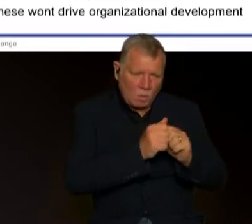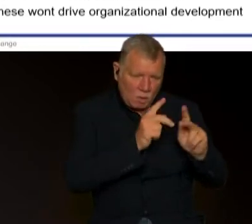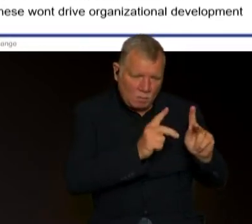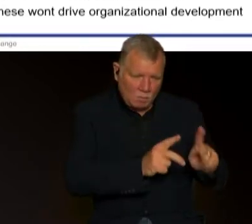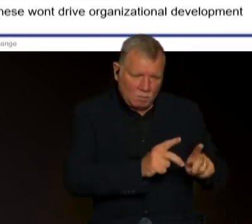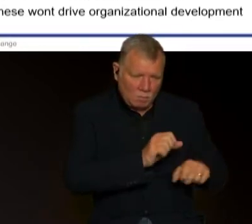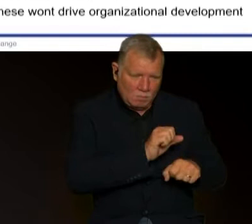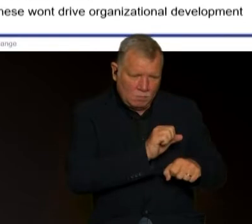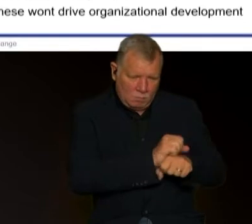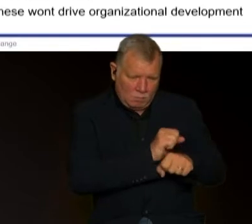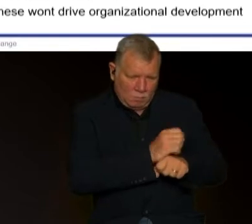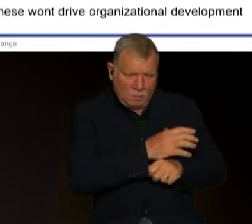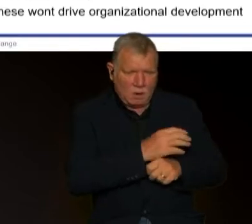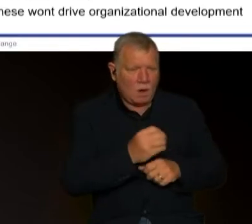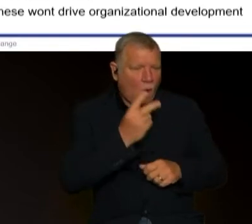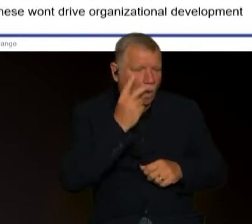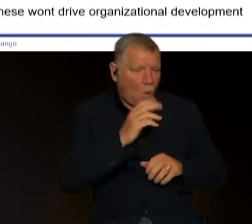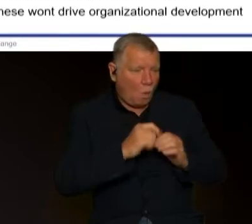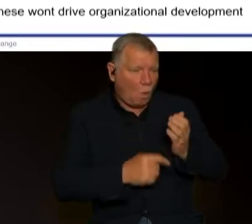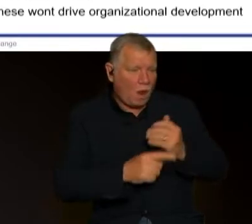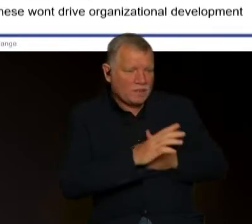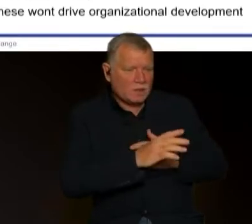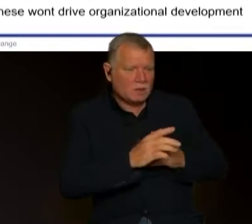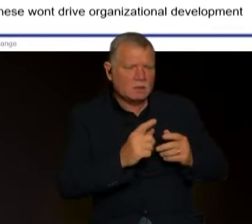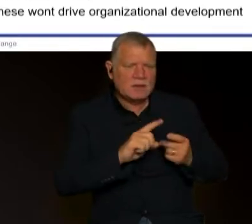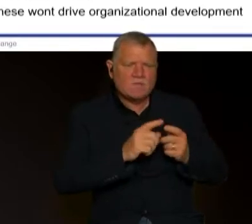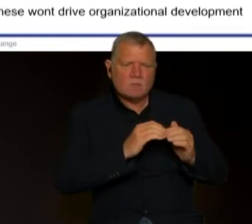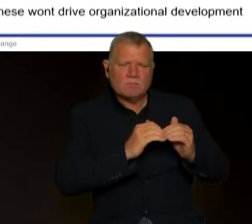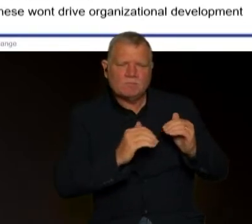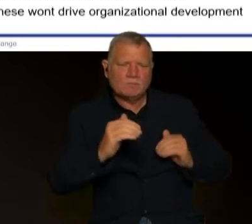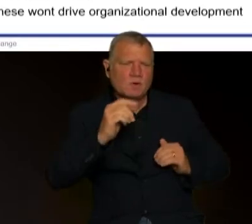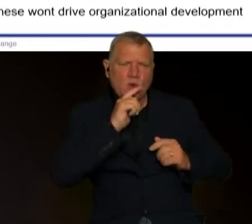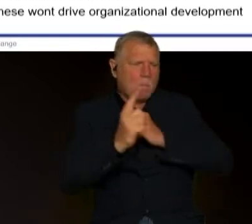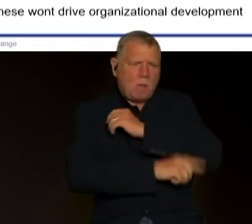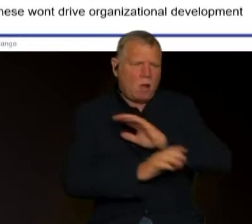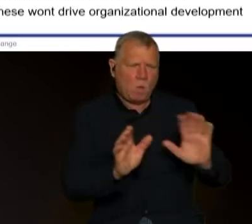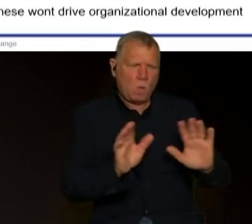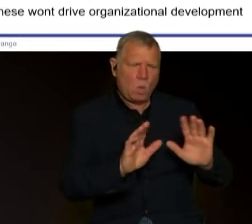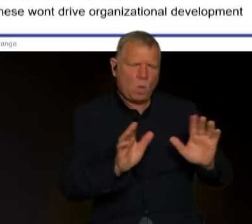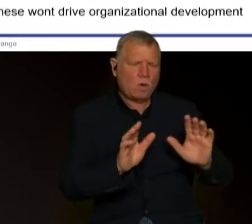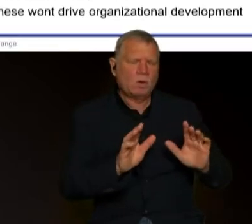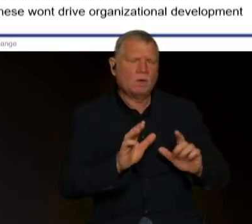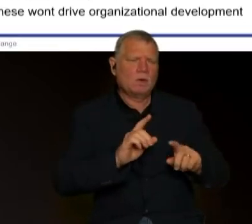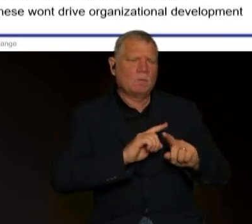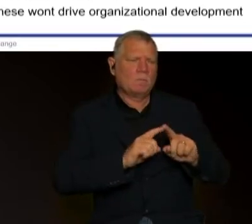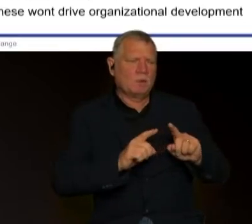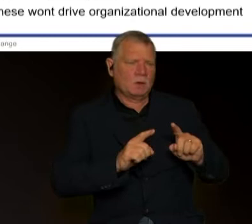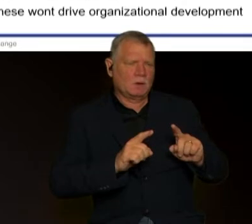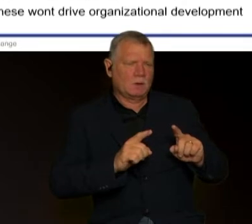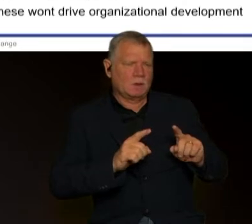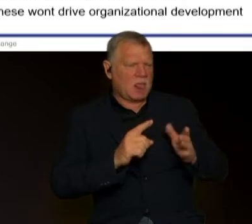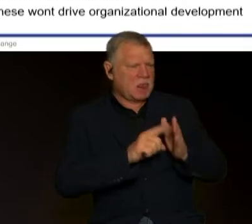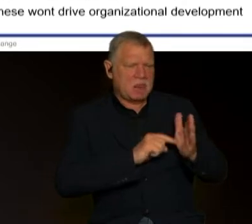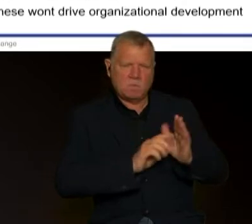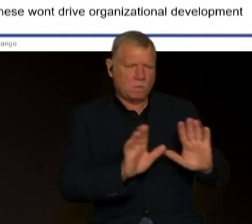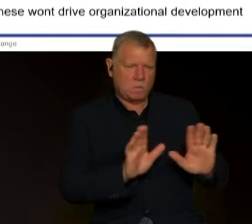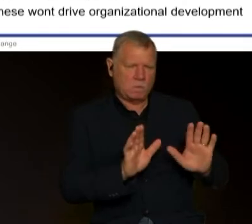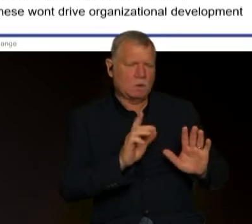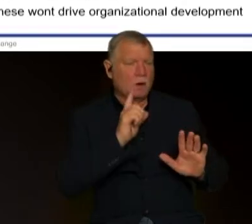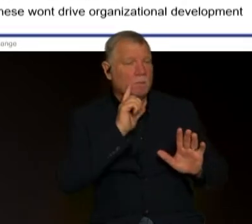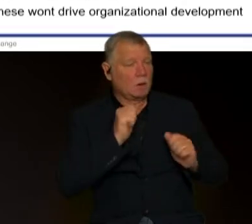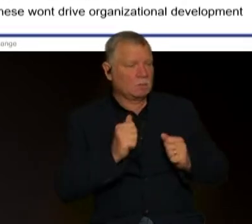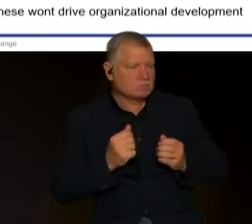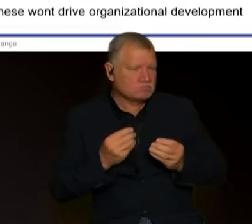to evaluate employee skills and see what are the gaps, not to punish, not to